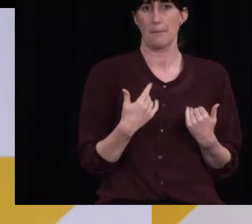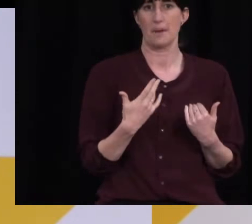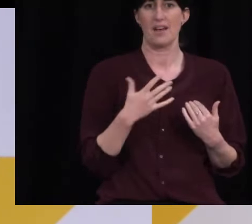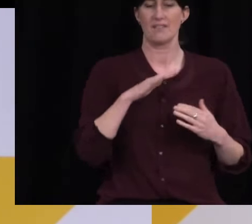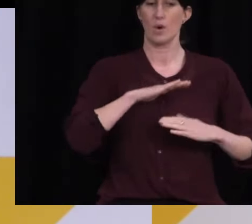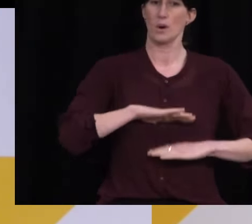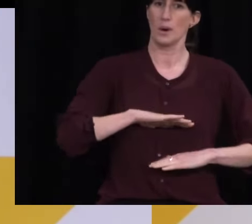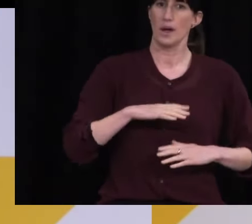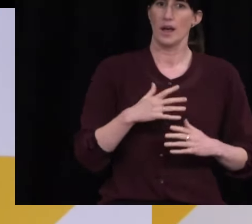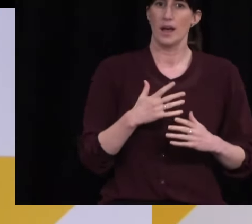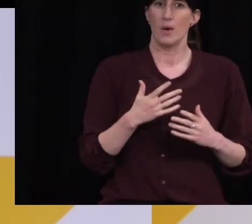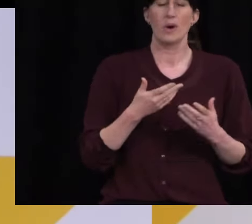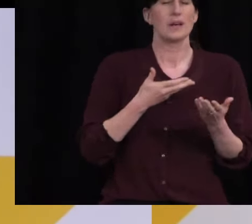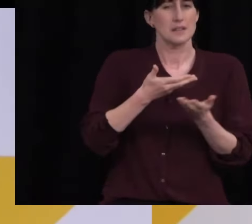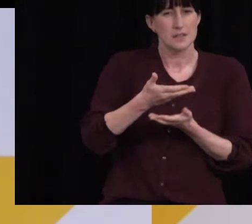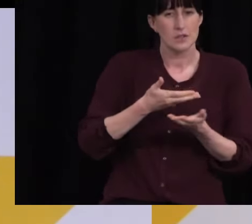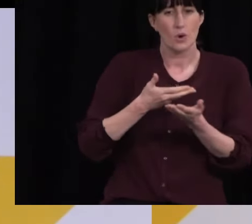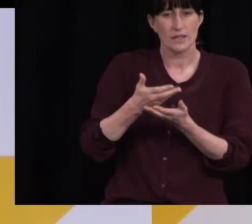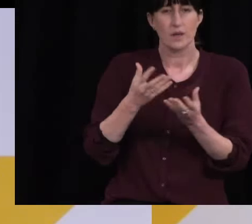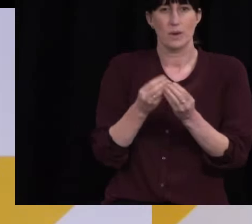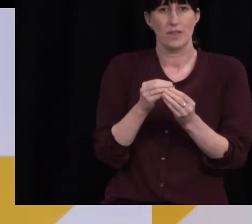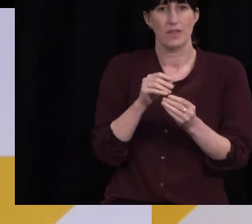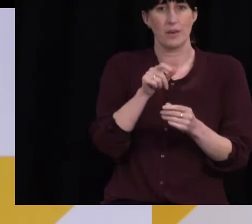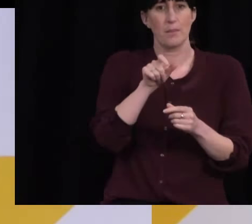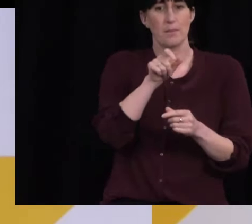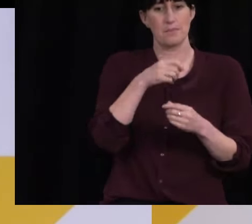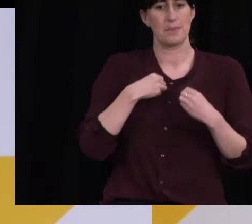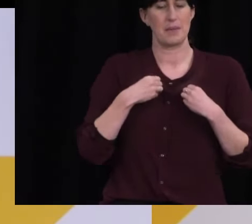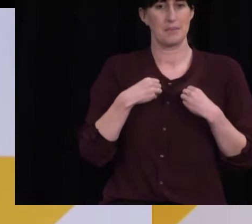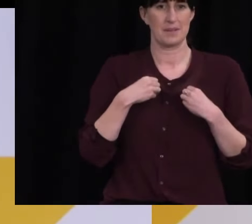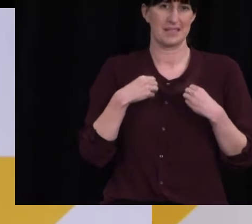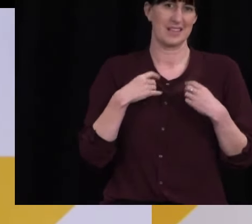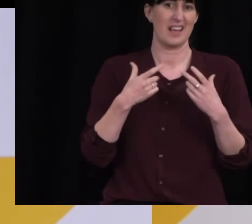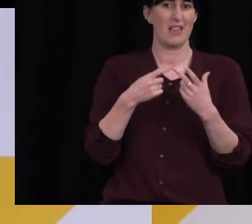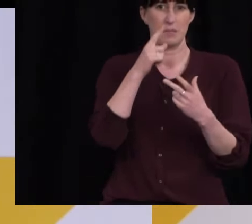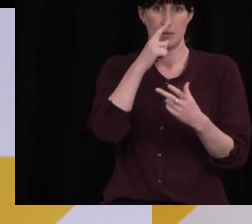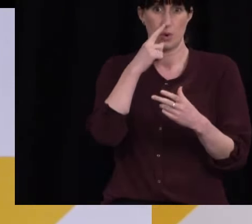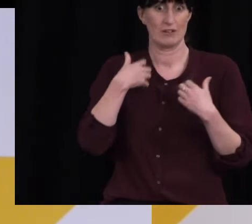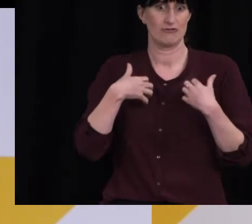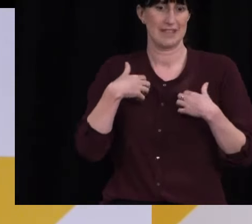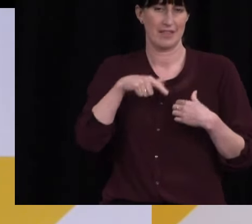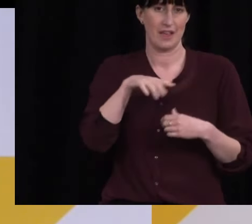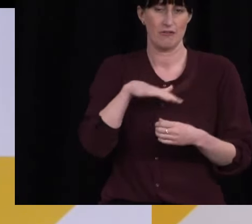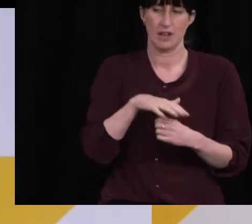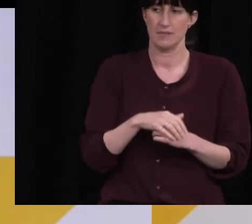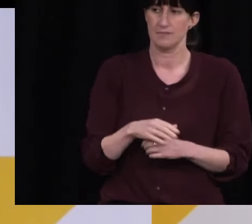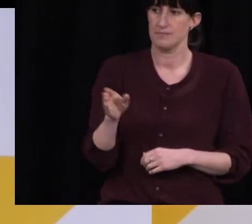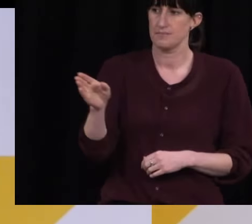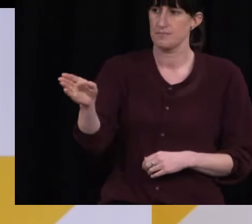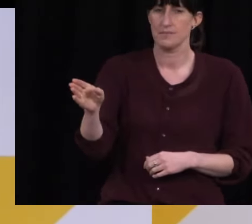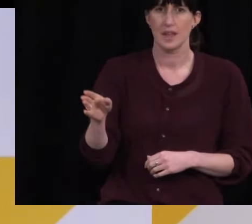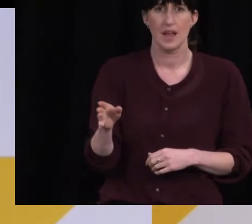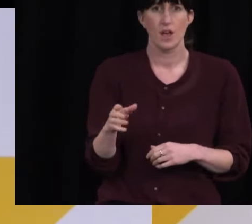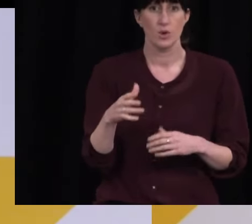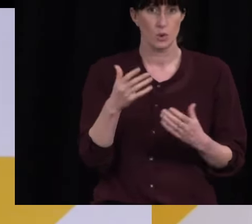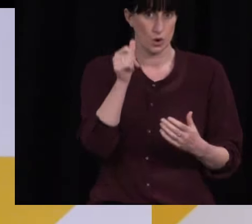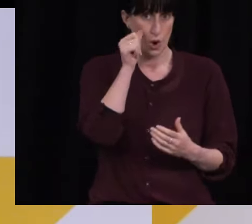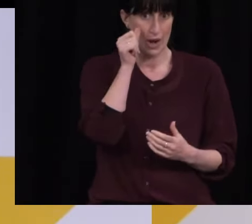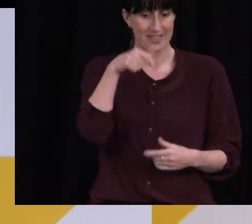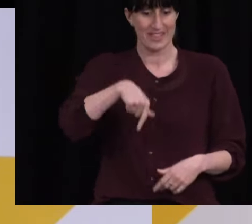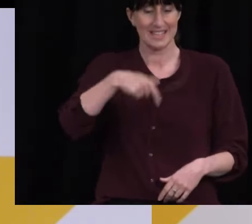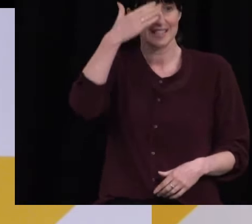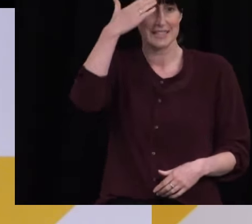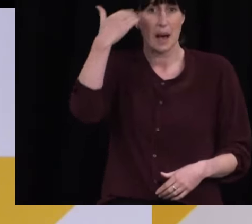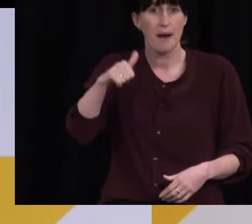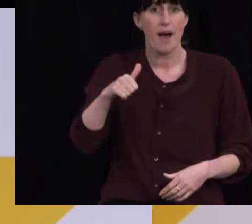consulting with those in the sector most affected by it. Should they plan for it? Or should they be saying when you're selling tickets to summer festivals, by the way, don't buy a ticket if you're not going to